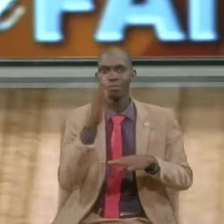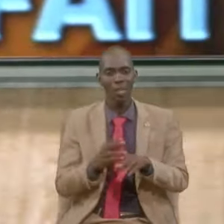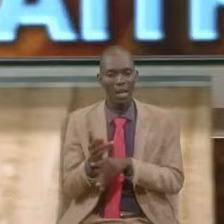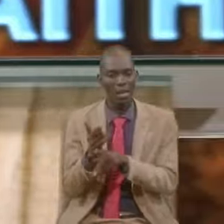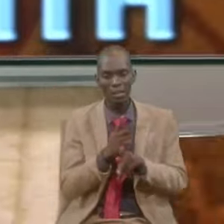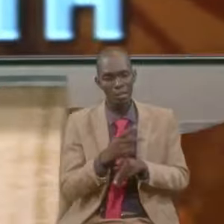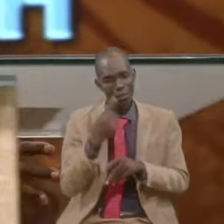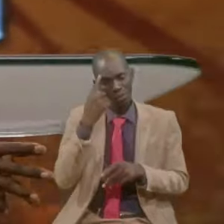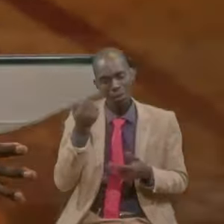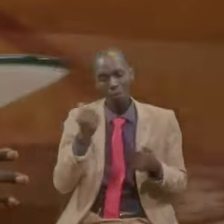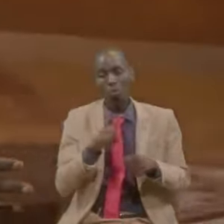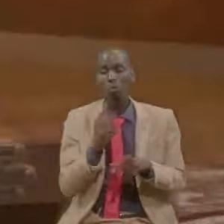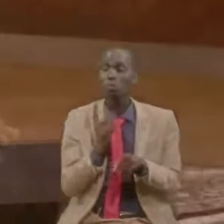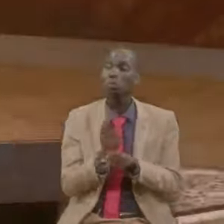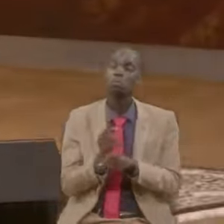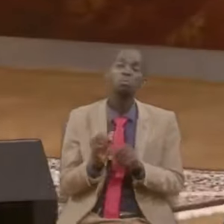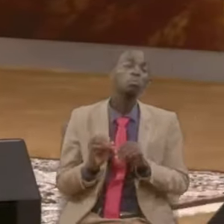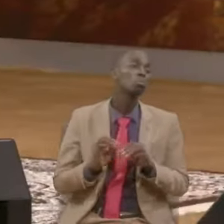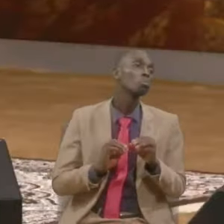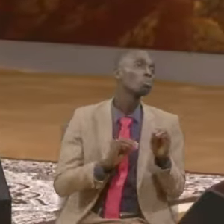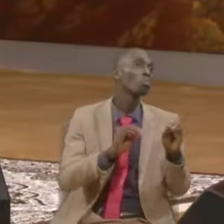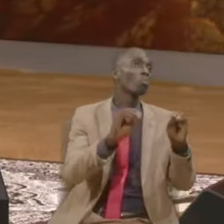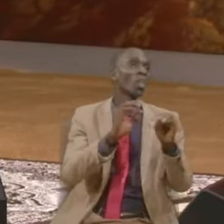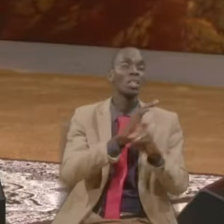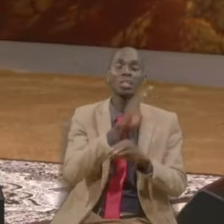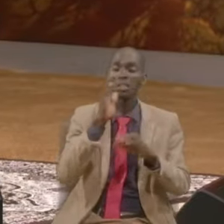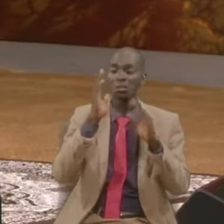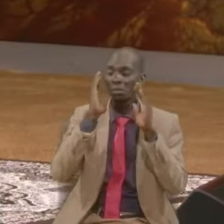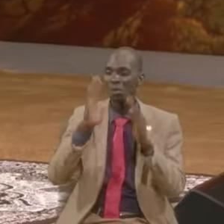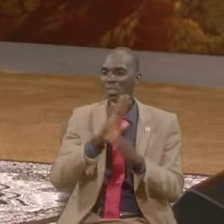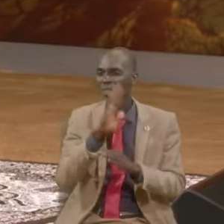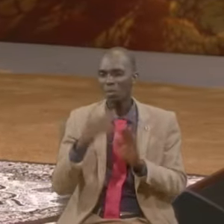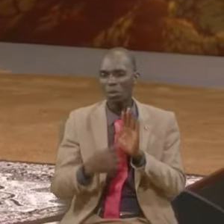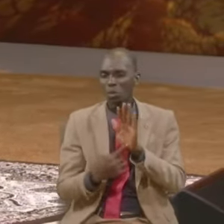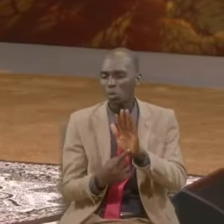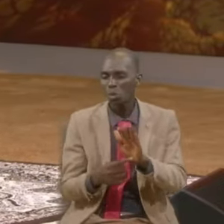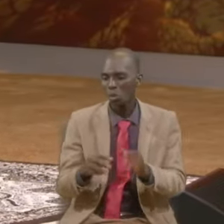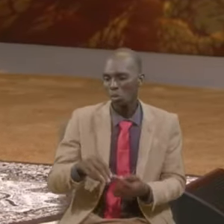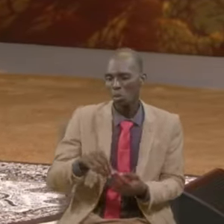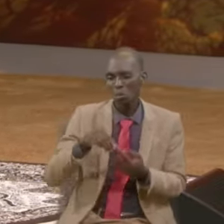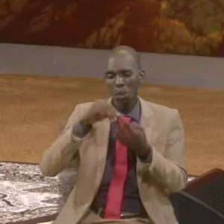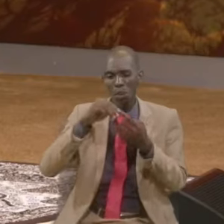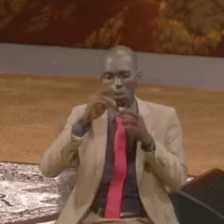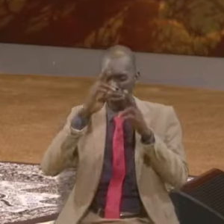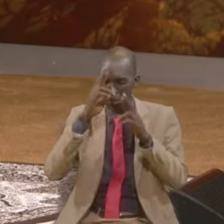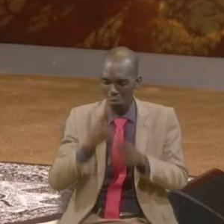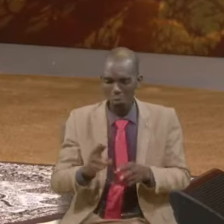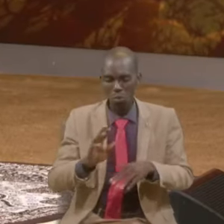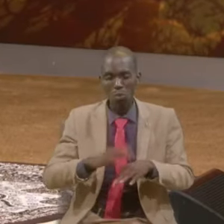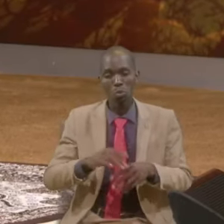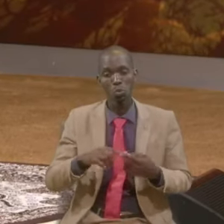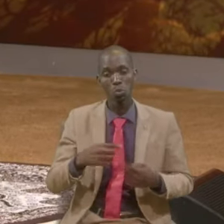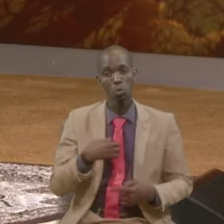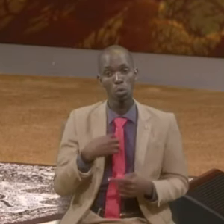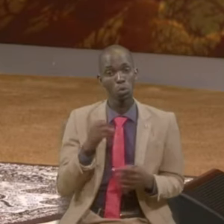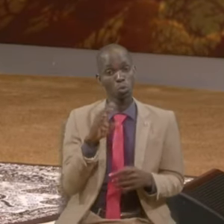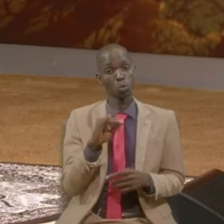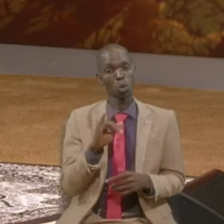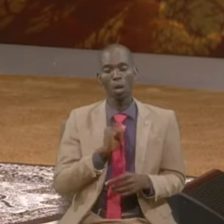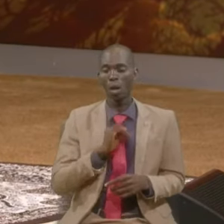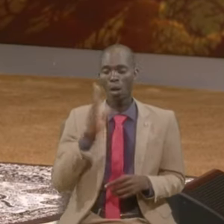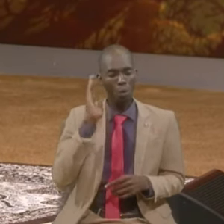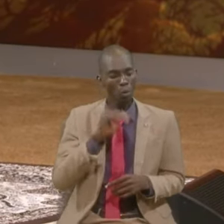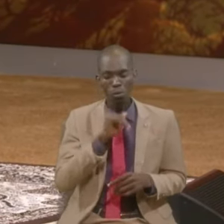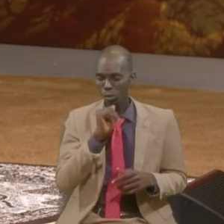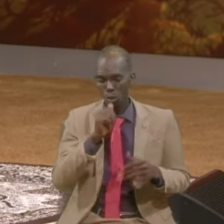looks and he goes on, and doesn't show special respect unto me, so I will not obey the word